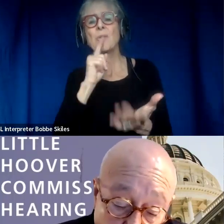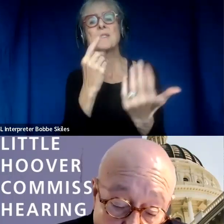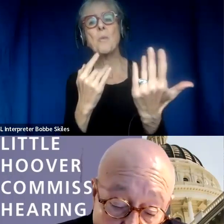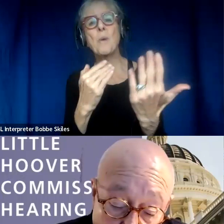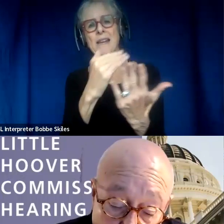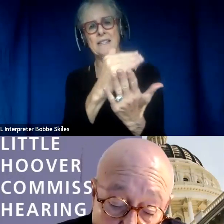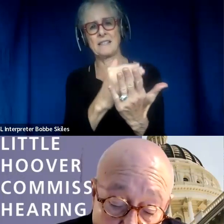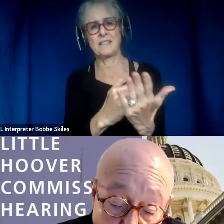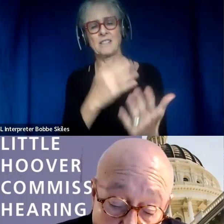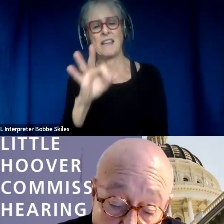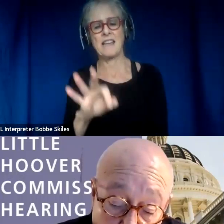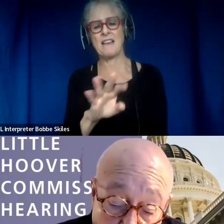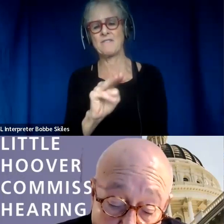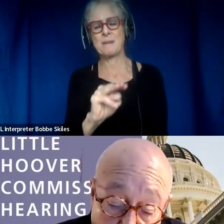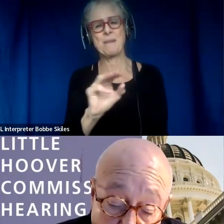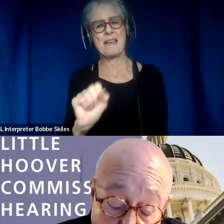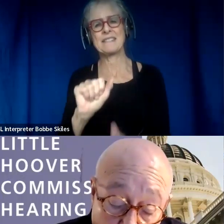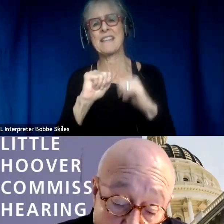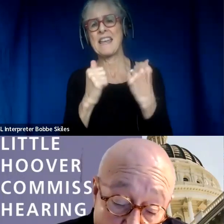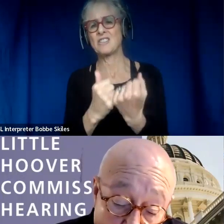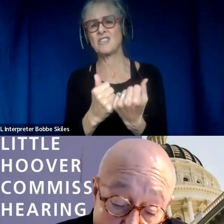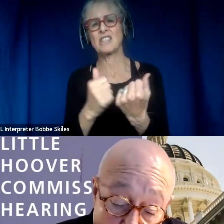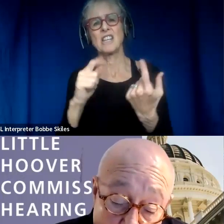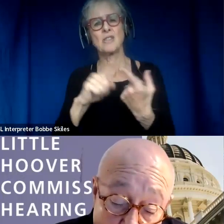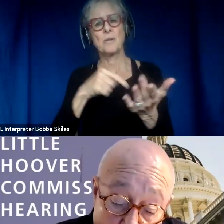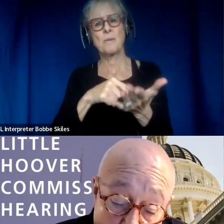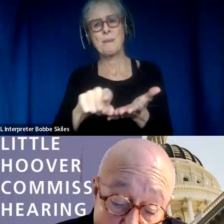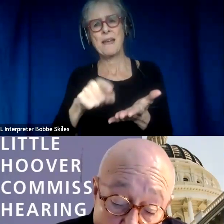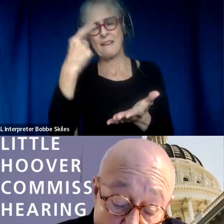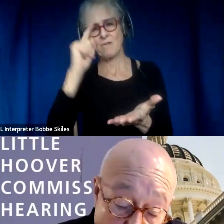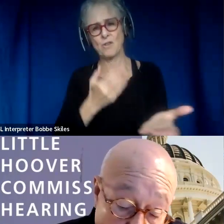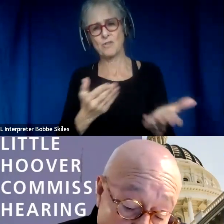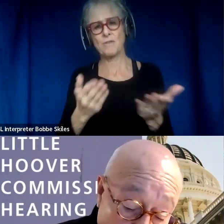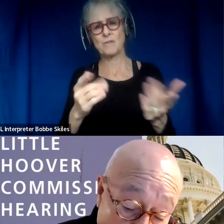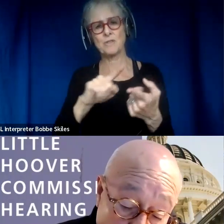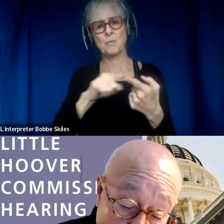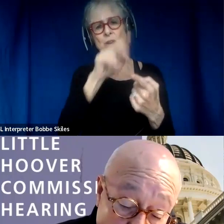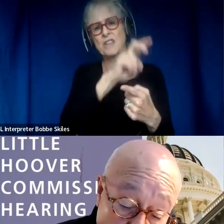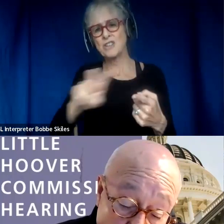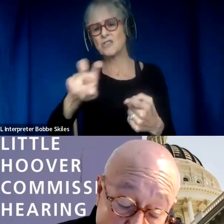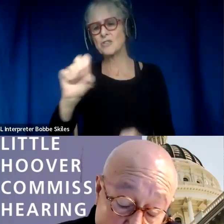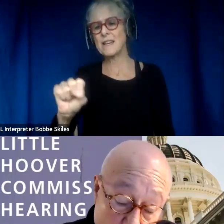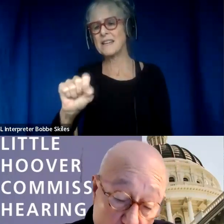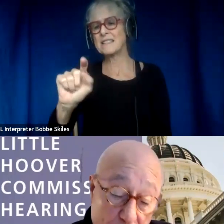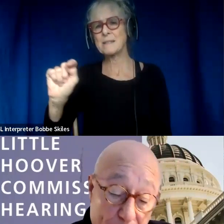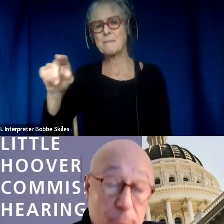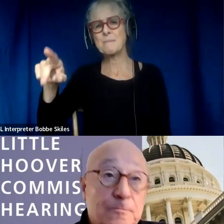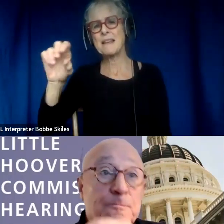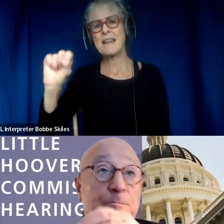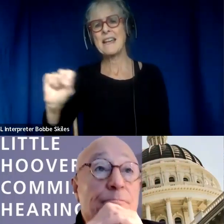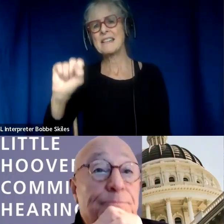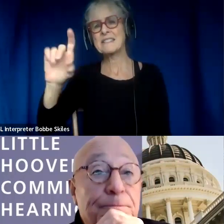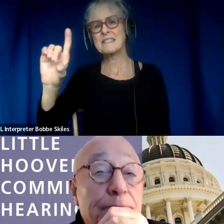list for FMS agencies to pay for the services when they transition to SDP. There should not be a waiting